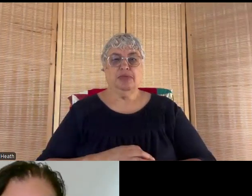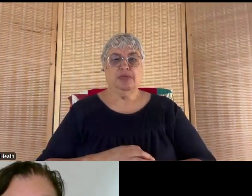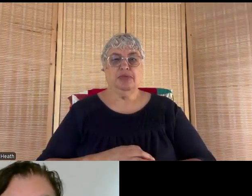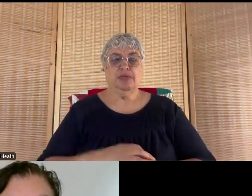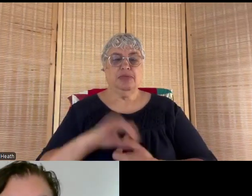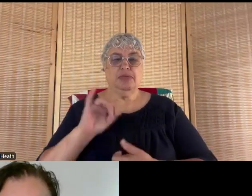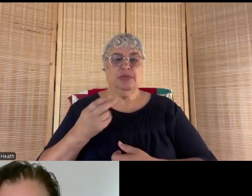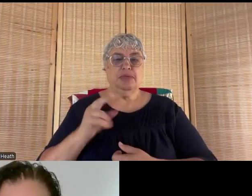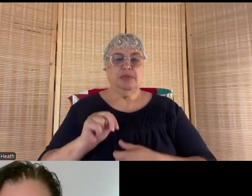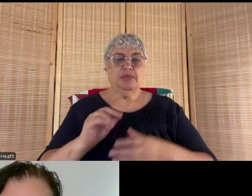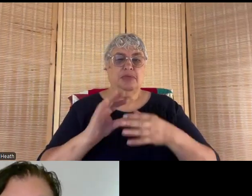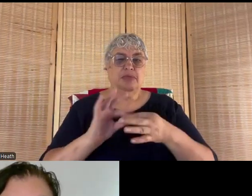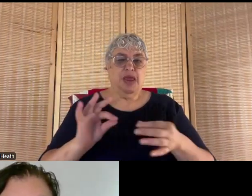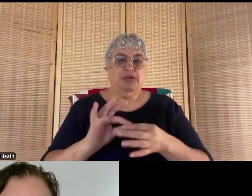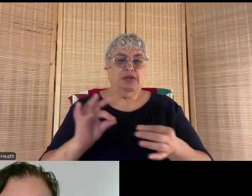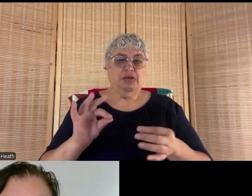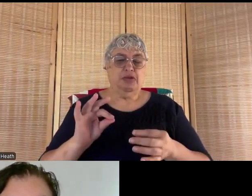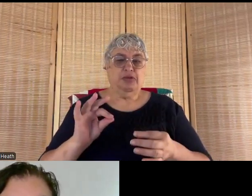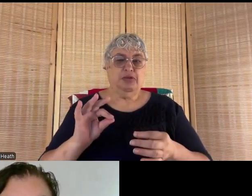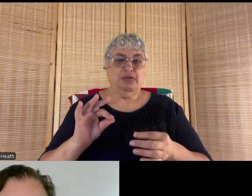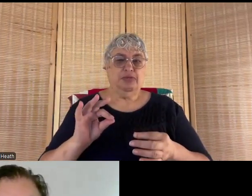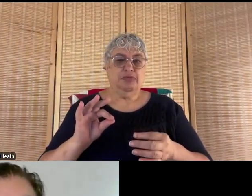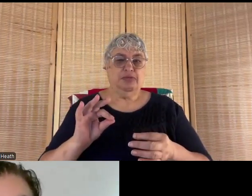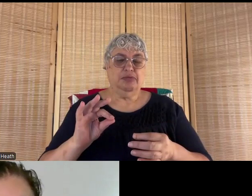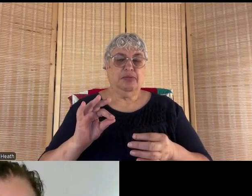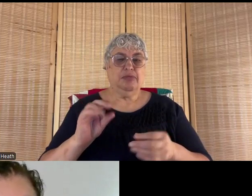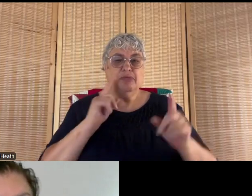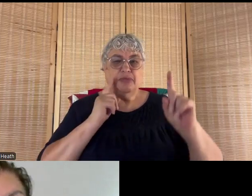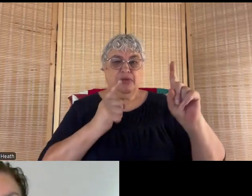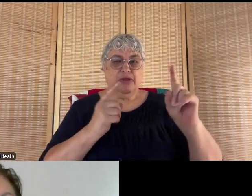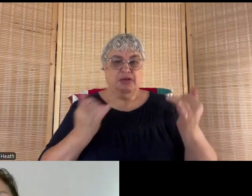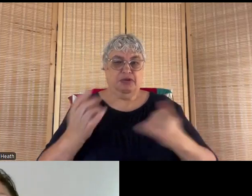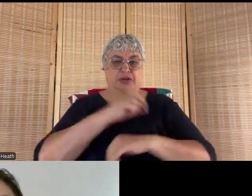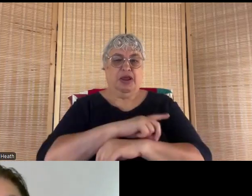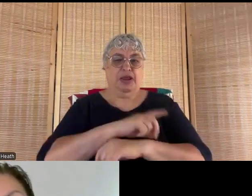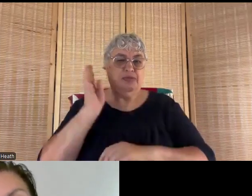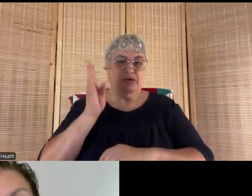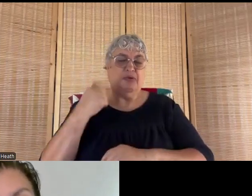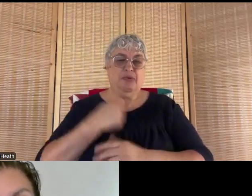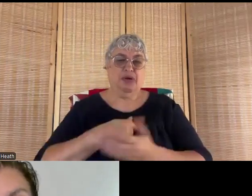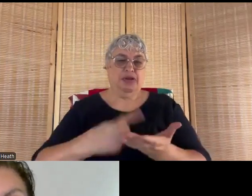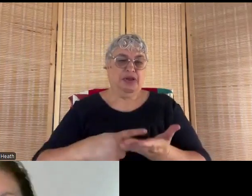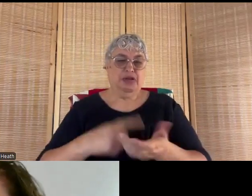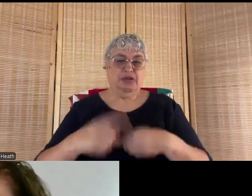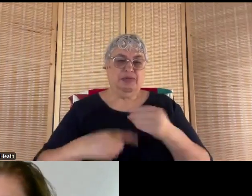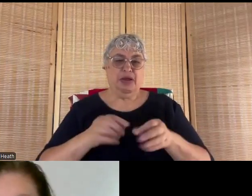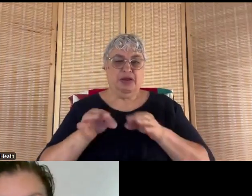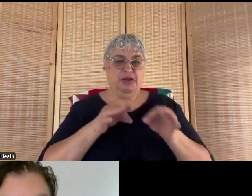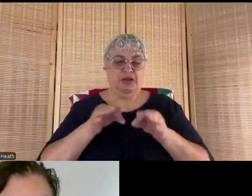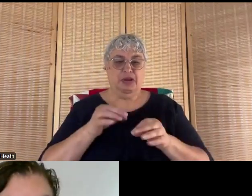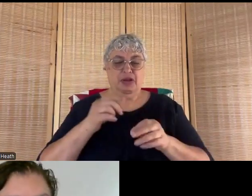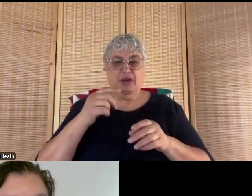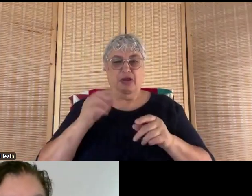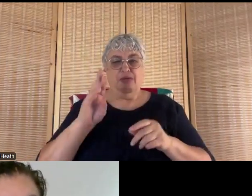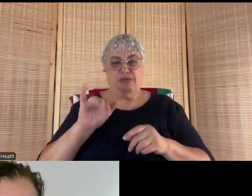John had mentioned the some of the objectives for today's presentation. We're going to be talking about defining brain injury and